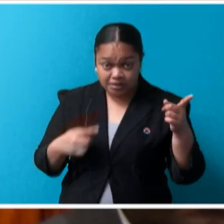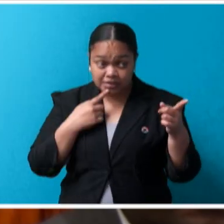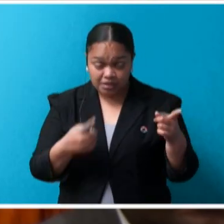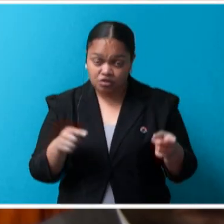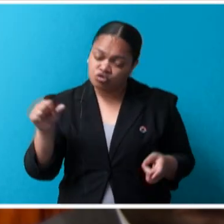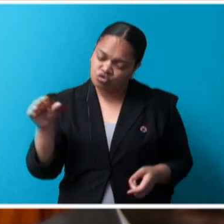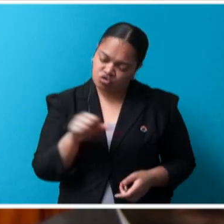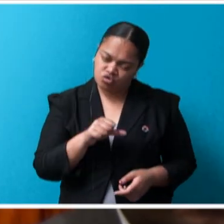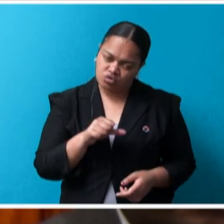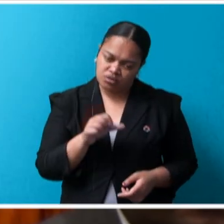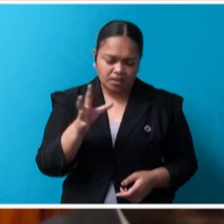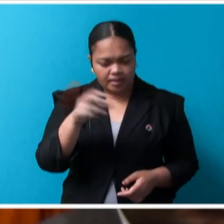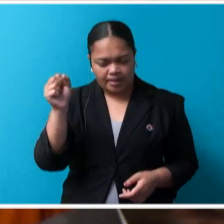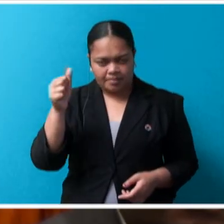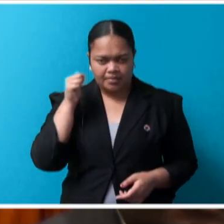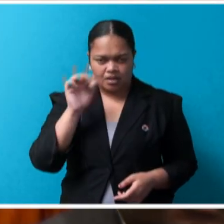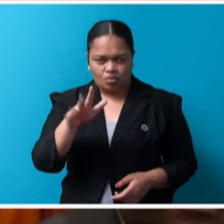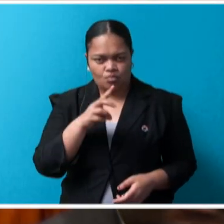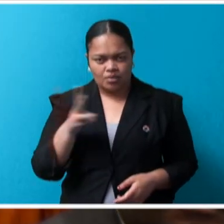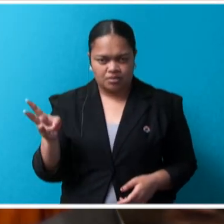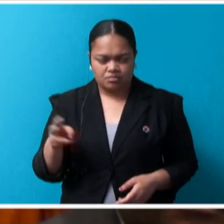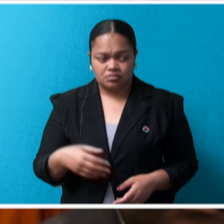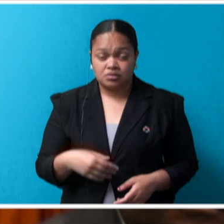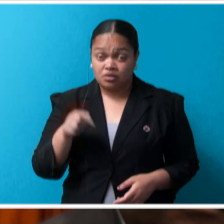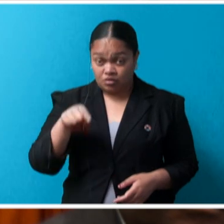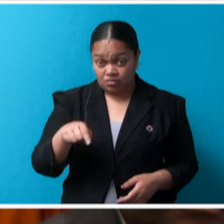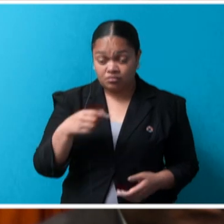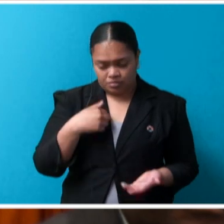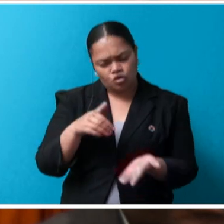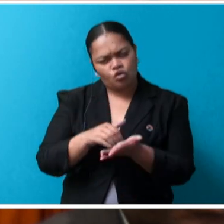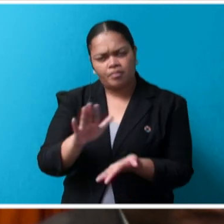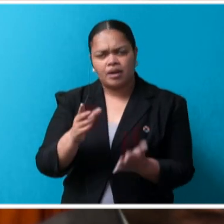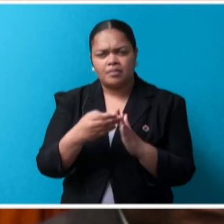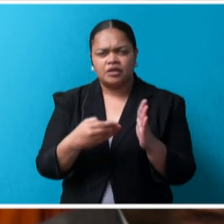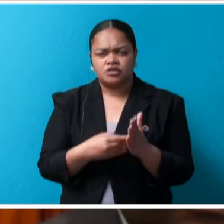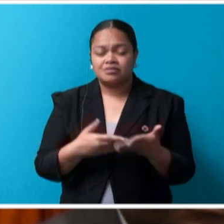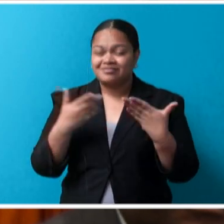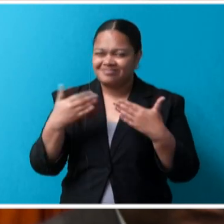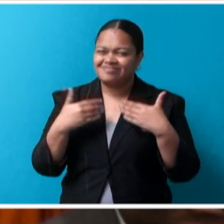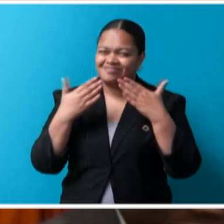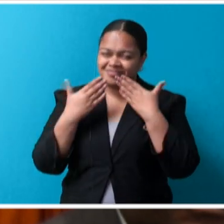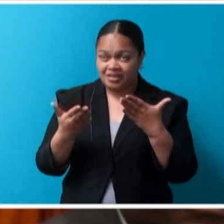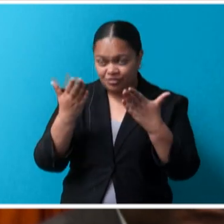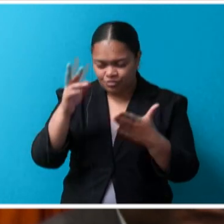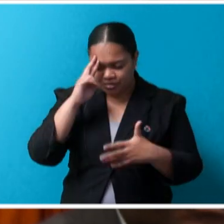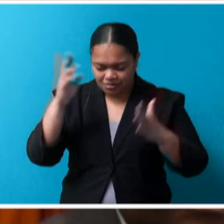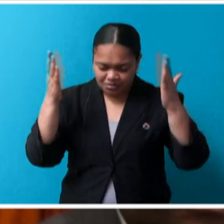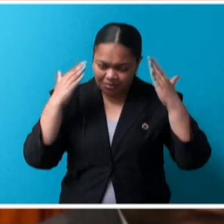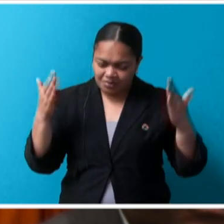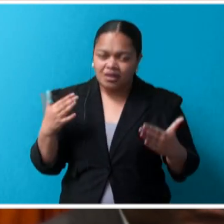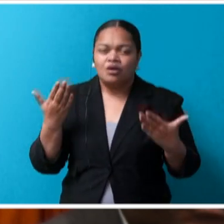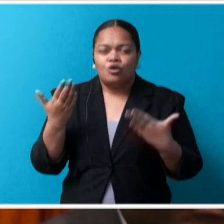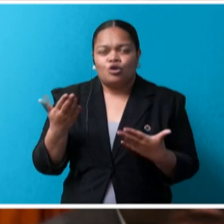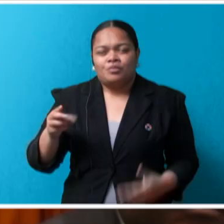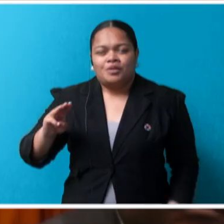their statement. Mr. Speaker, sir, with those, I commend this budget to the House, and I thank you, Mr. Speaker, sir, and the honourable